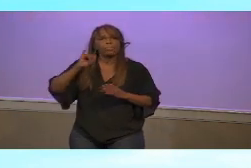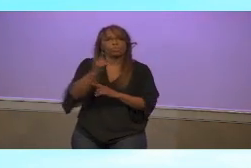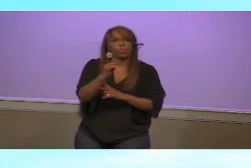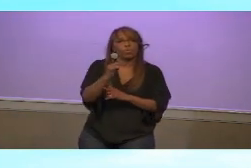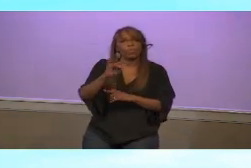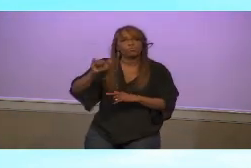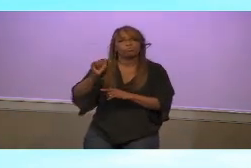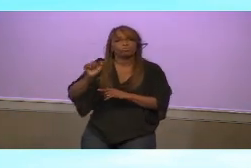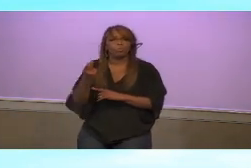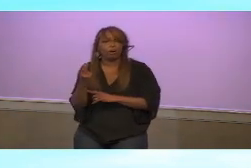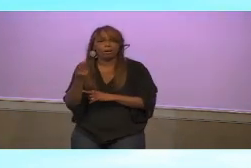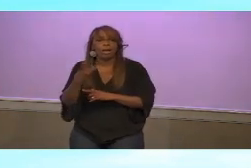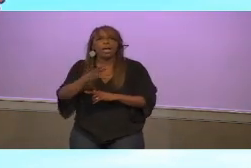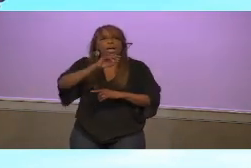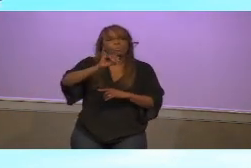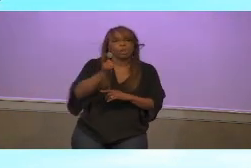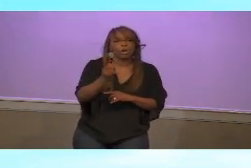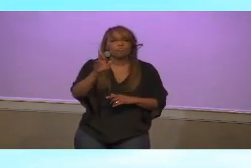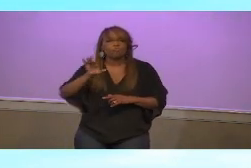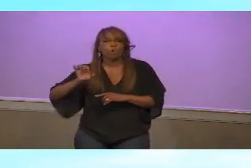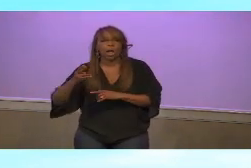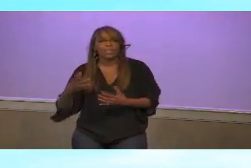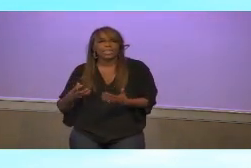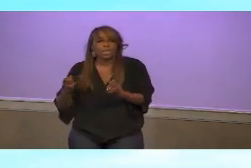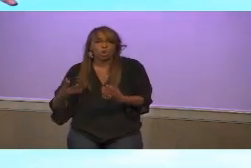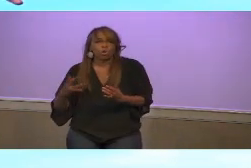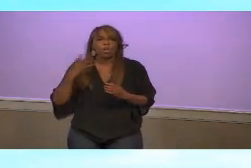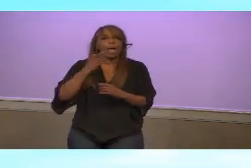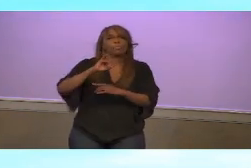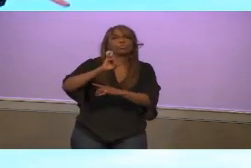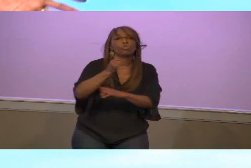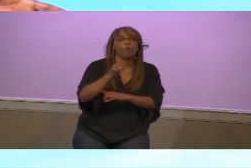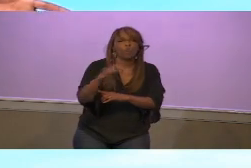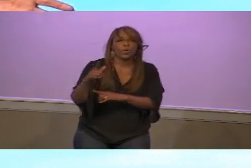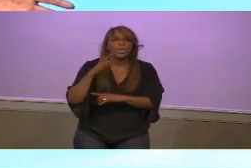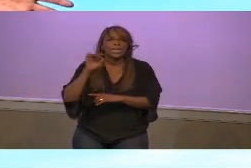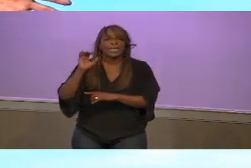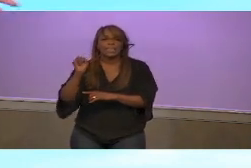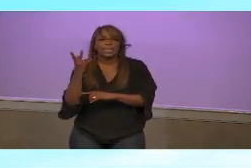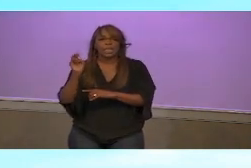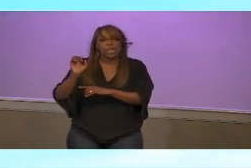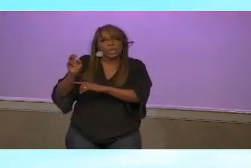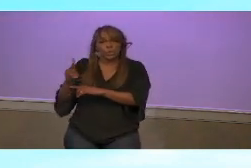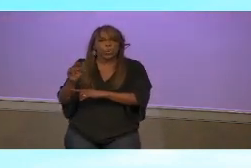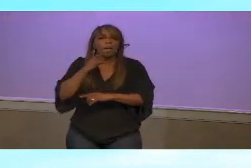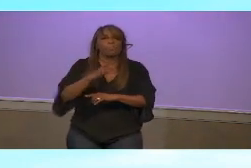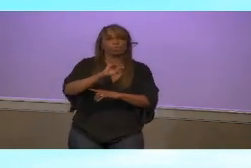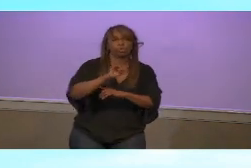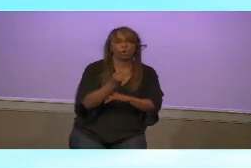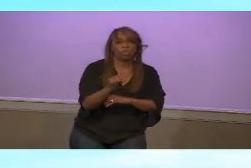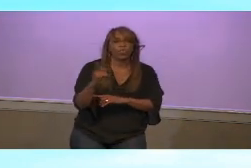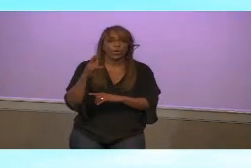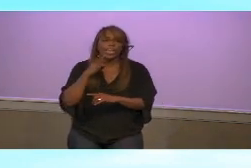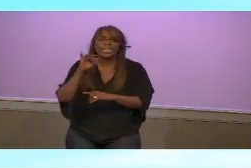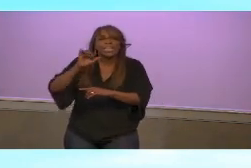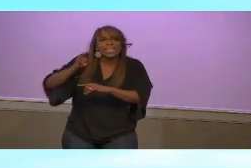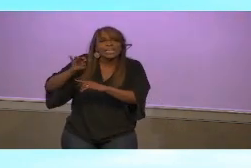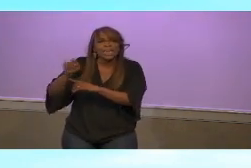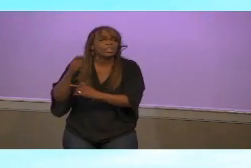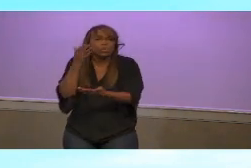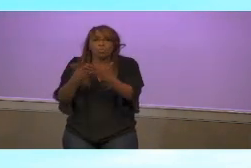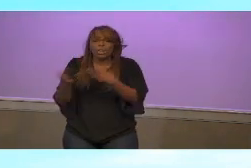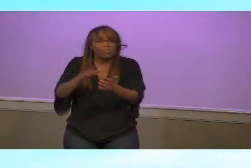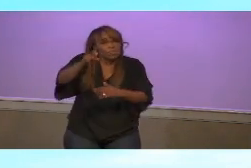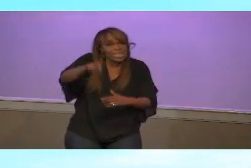Jah. I am Jehovah Roi. I am Jehovah Zidkenu. I am Jehovah Mkadesh. Everything that